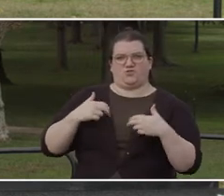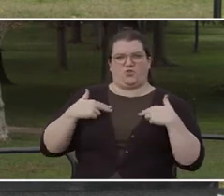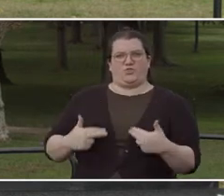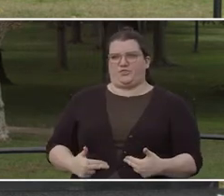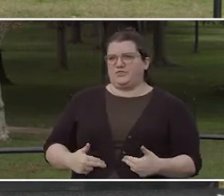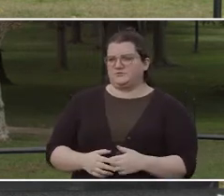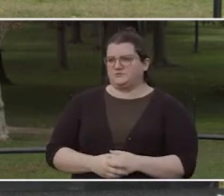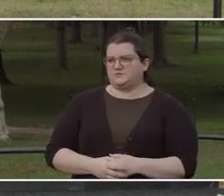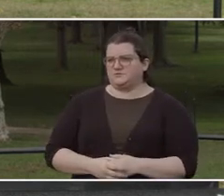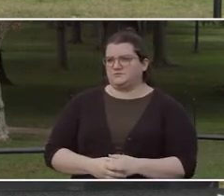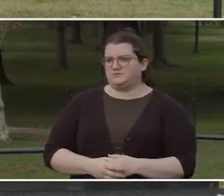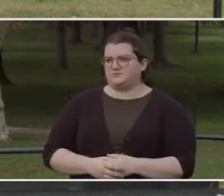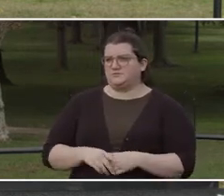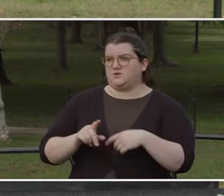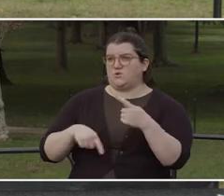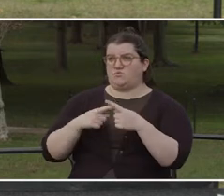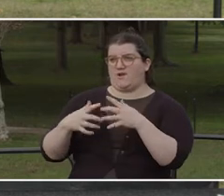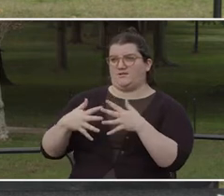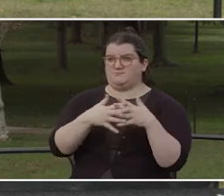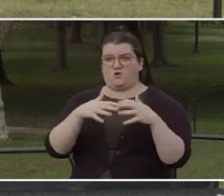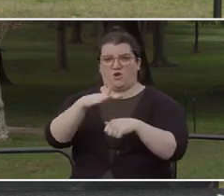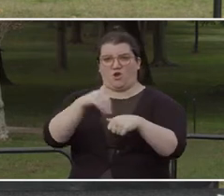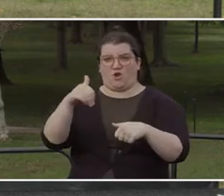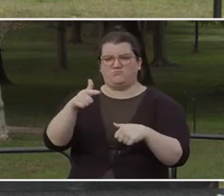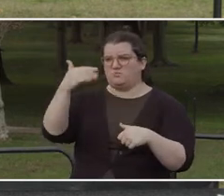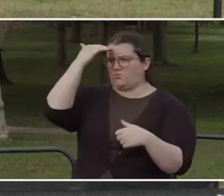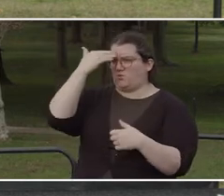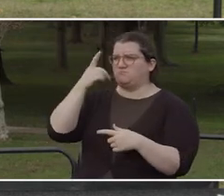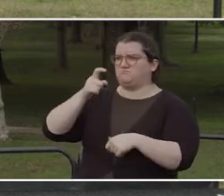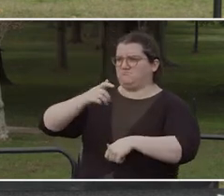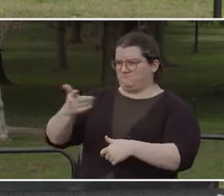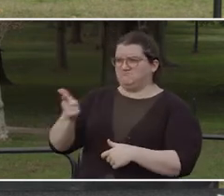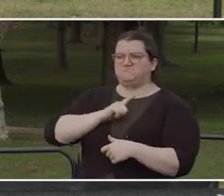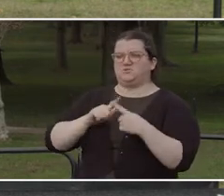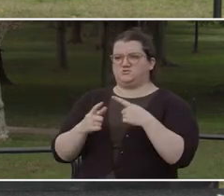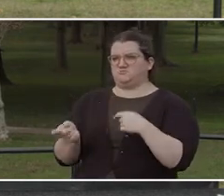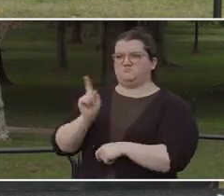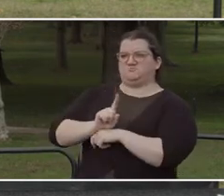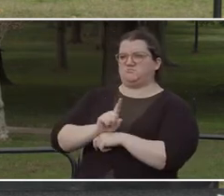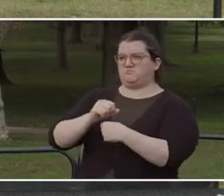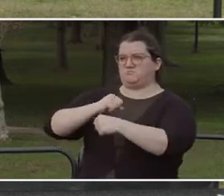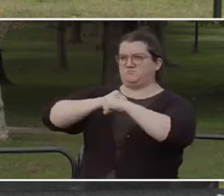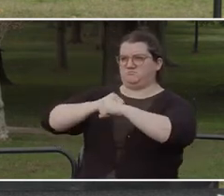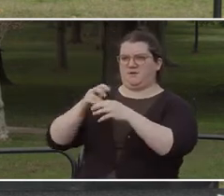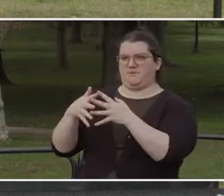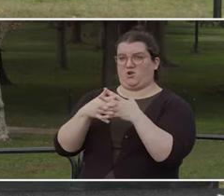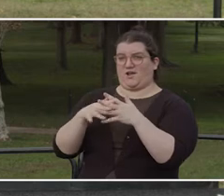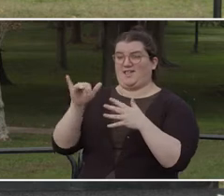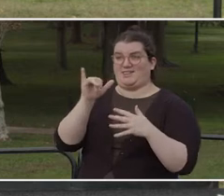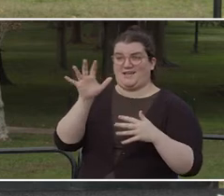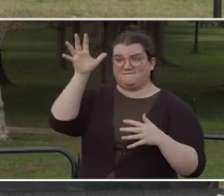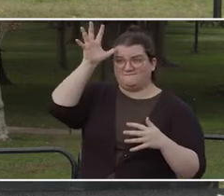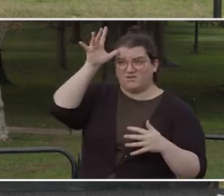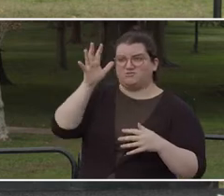When the country called, they knew it was their turn to stand up for America, just as their fathers and grandfathers did in